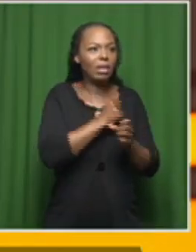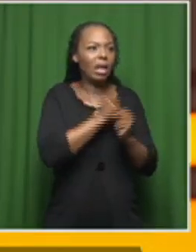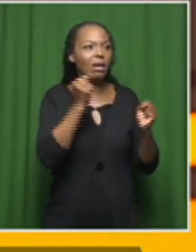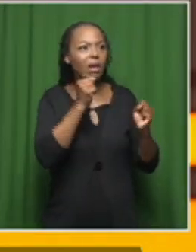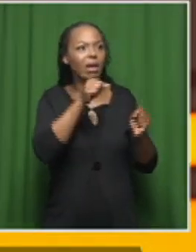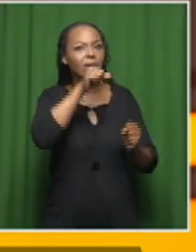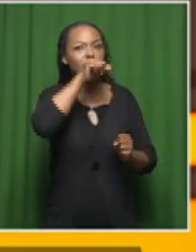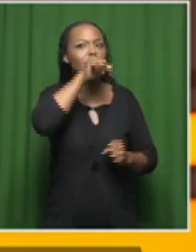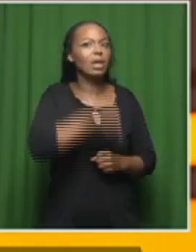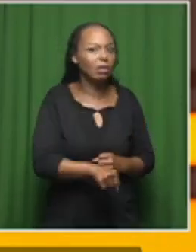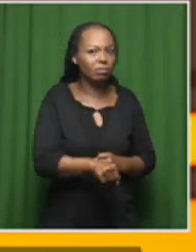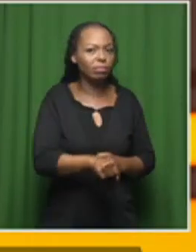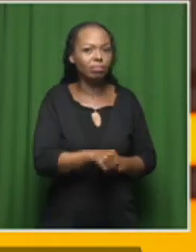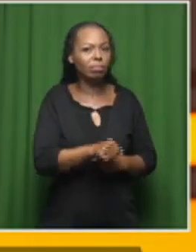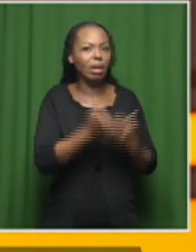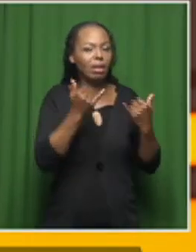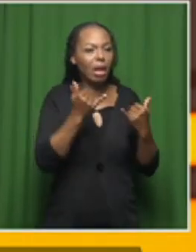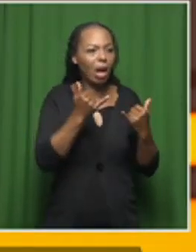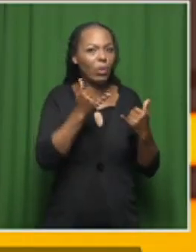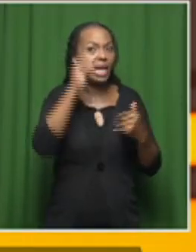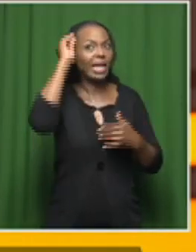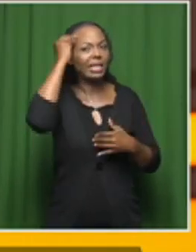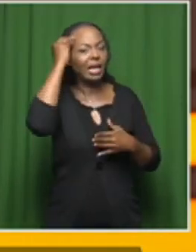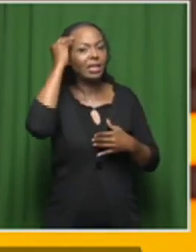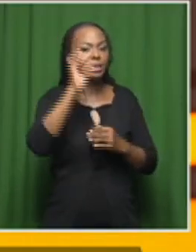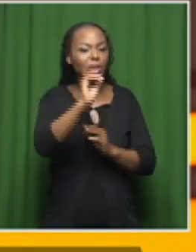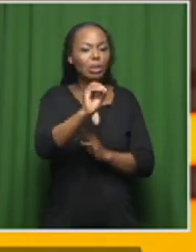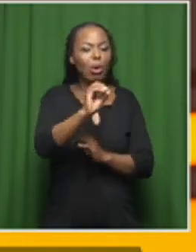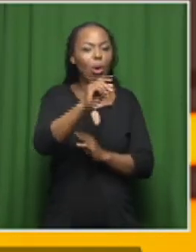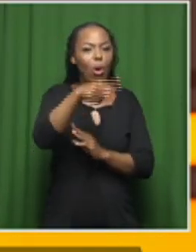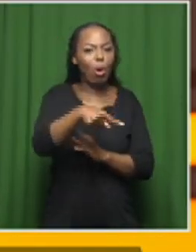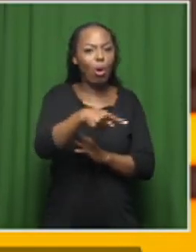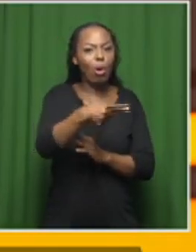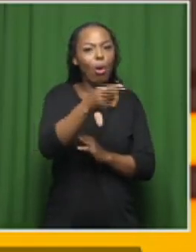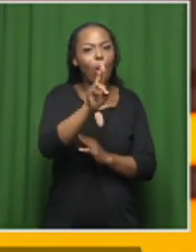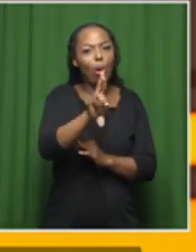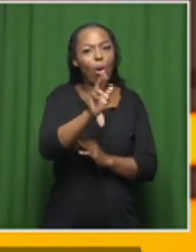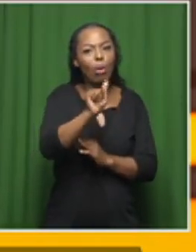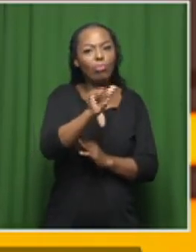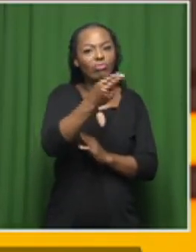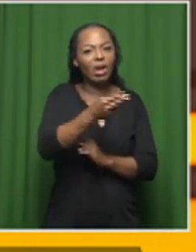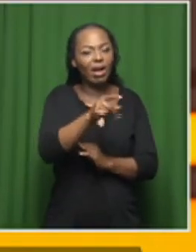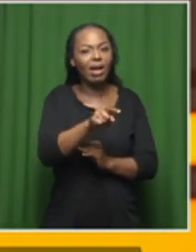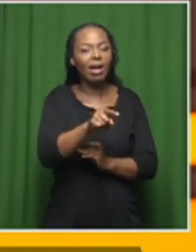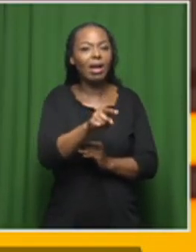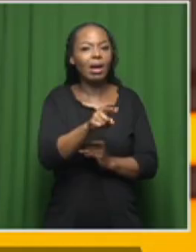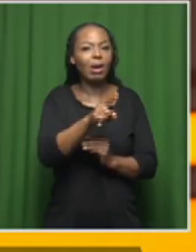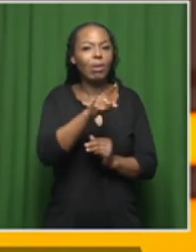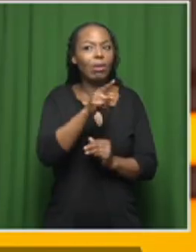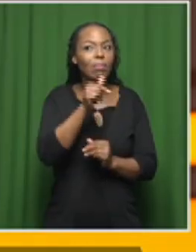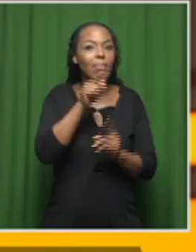that I got into much later, Okay. while I was in London, actually. And, you know,